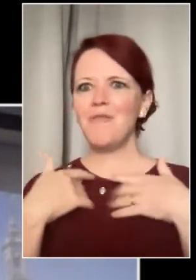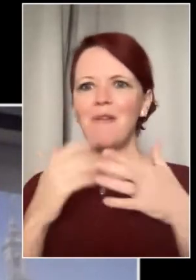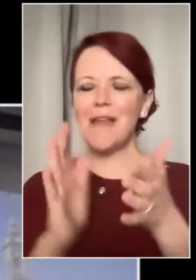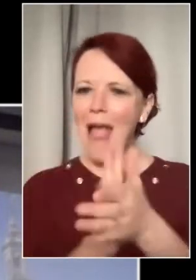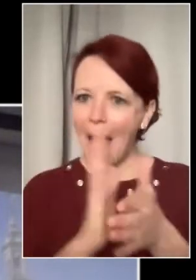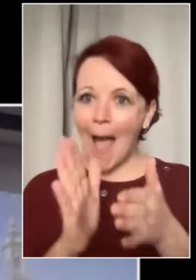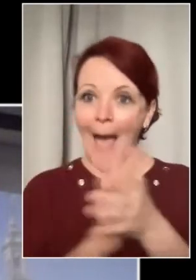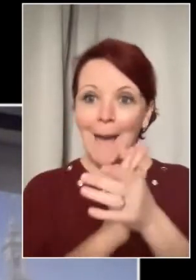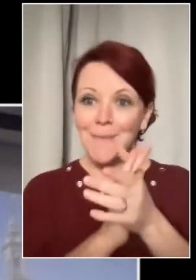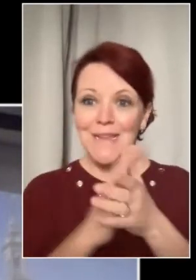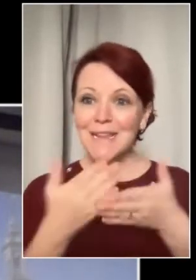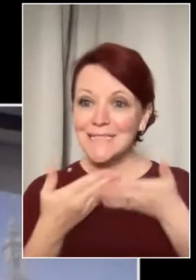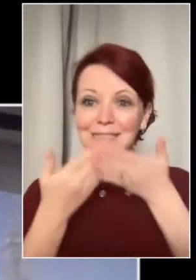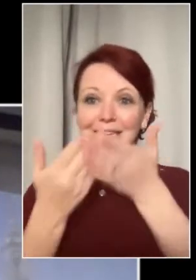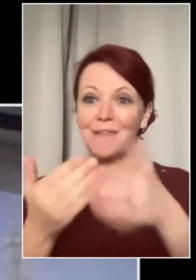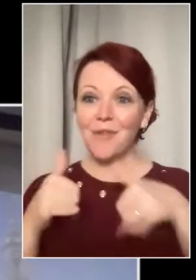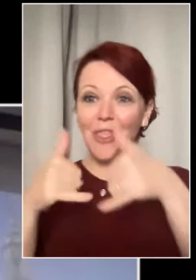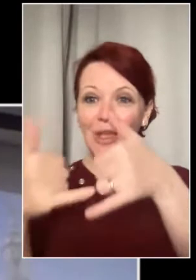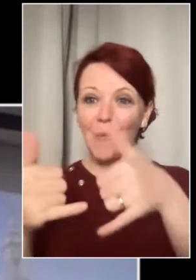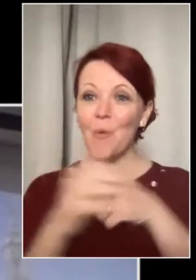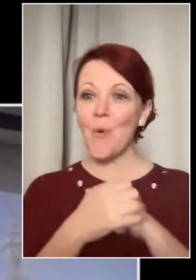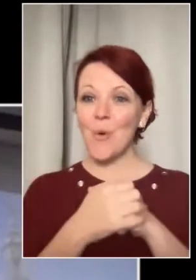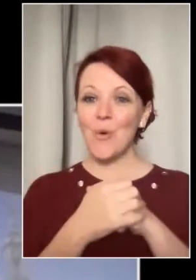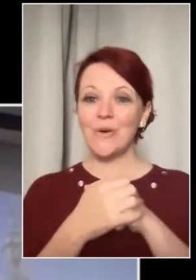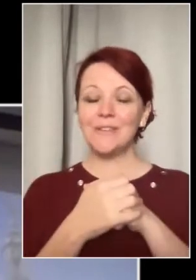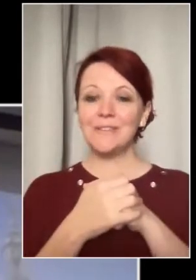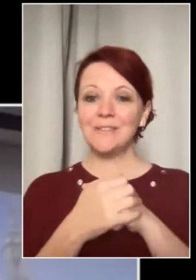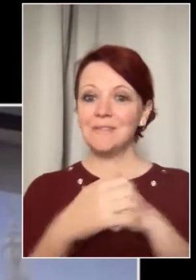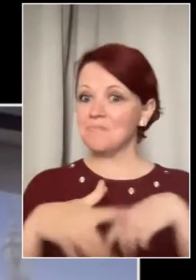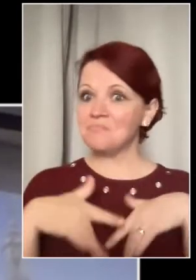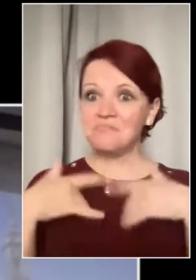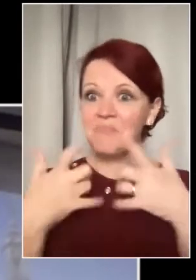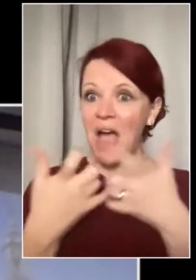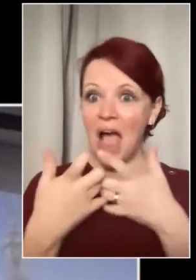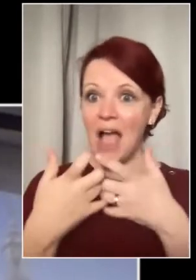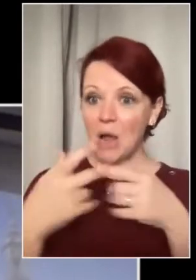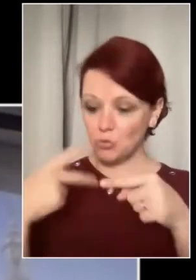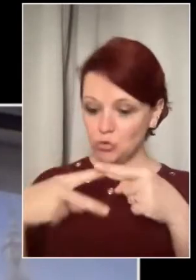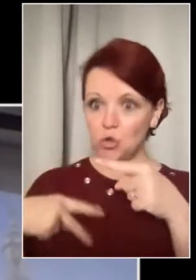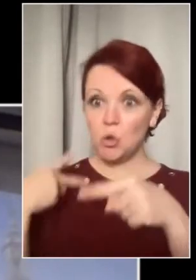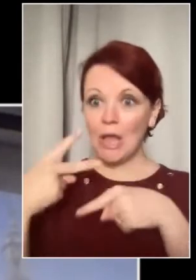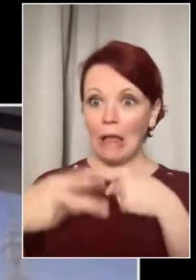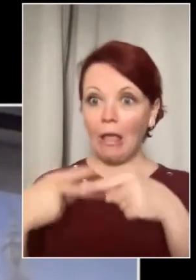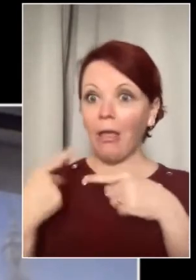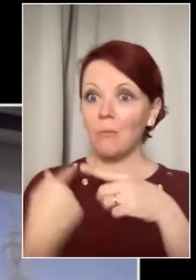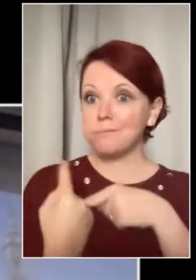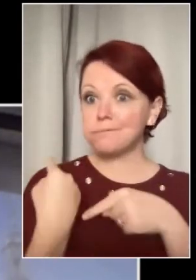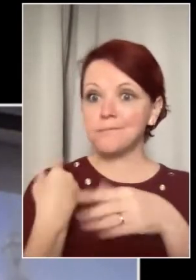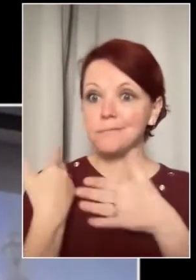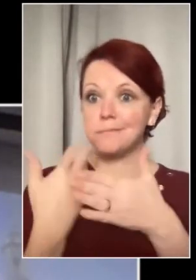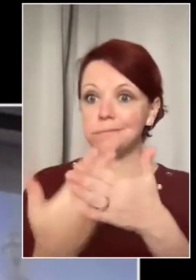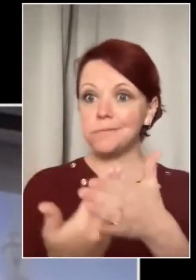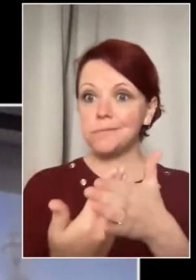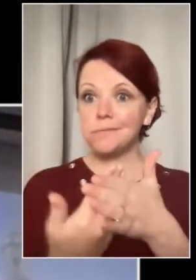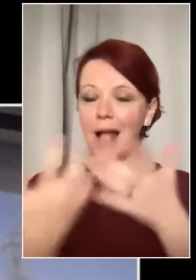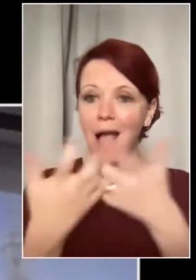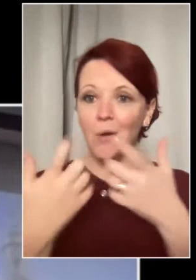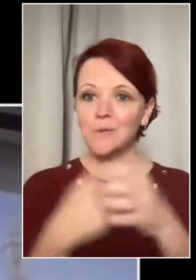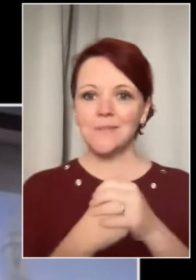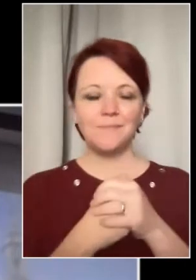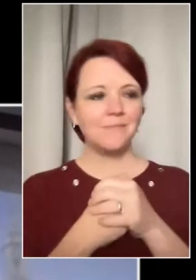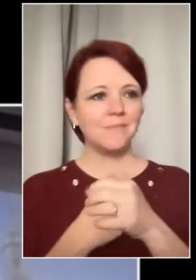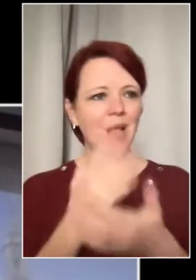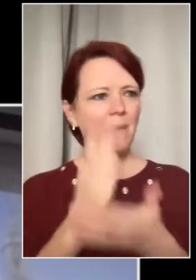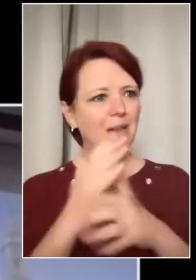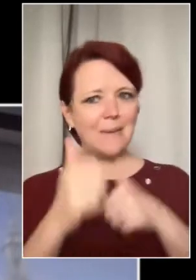give you this, you know, give you this award today. But how does it feel? What's the last 2 years been like? Yeah, it's been amazing,